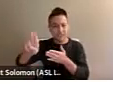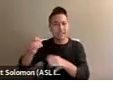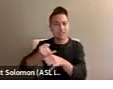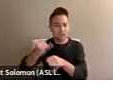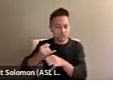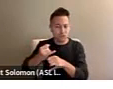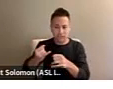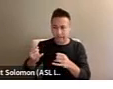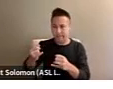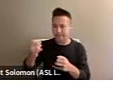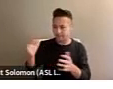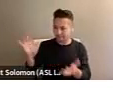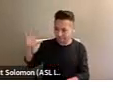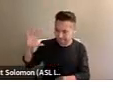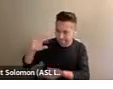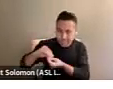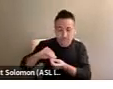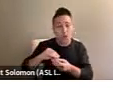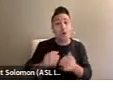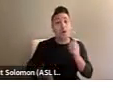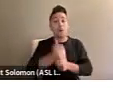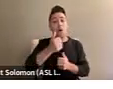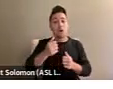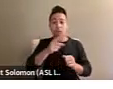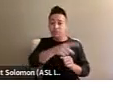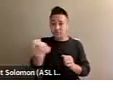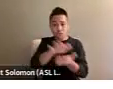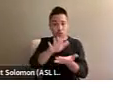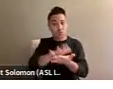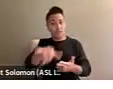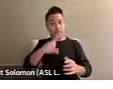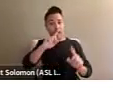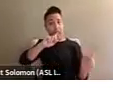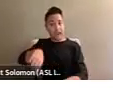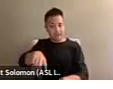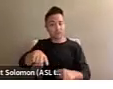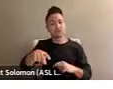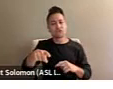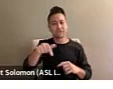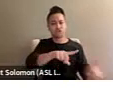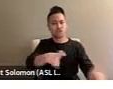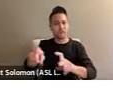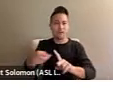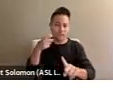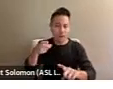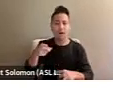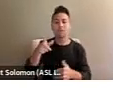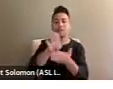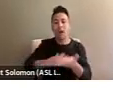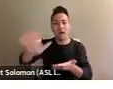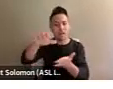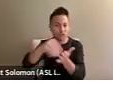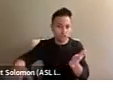you can see that the bulk of these responses come from college students, Florida College System